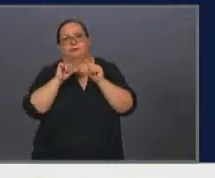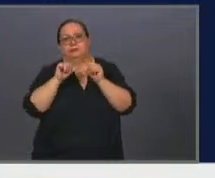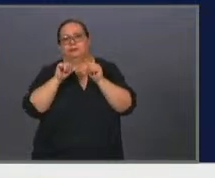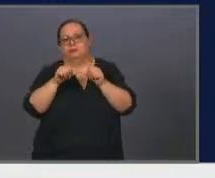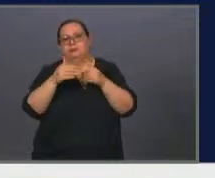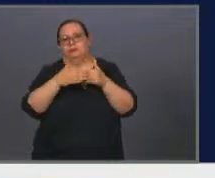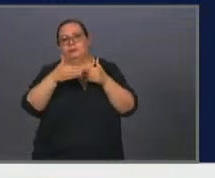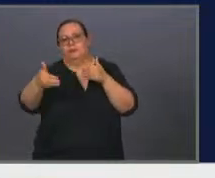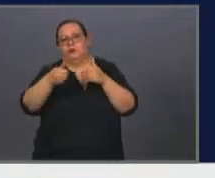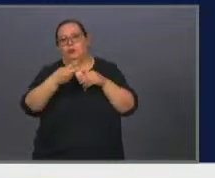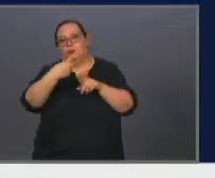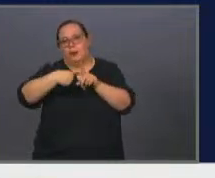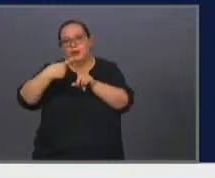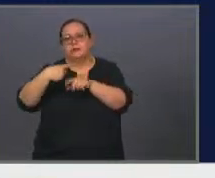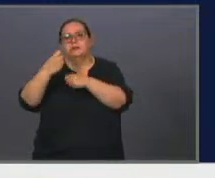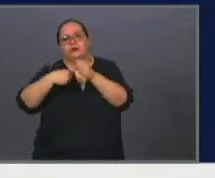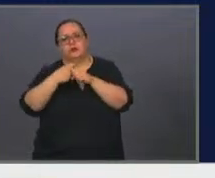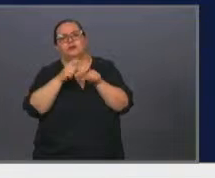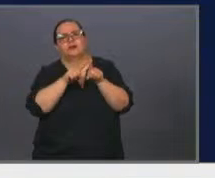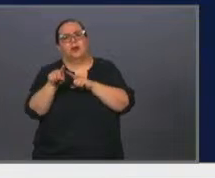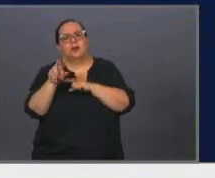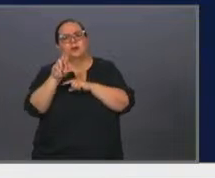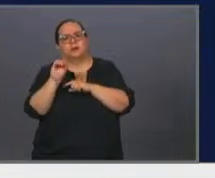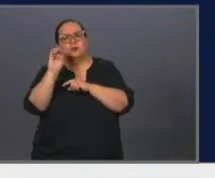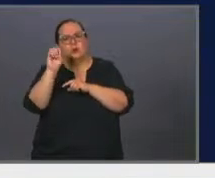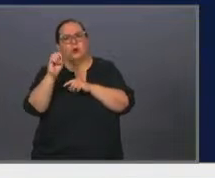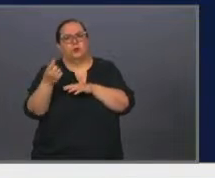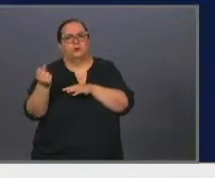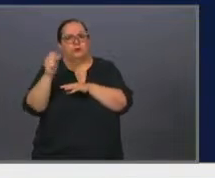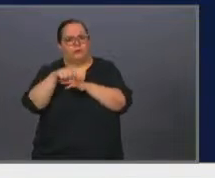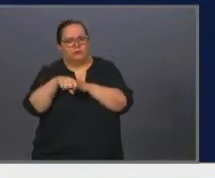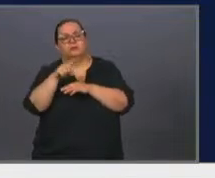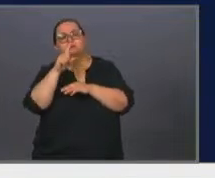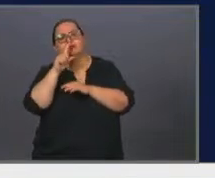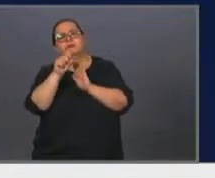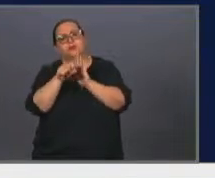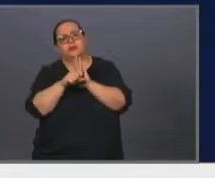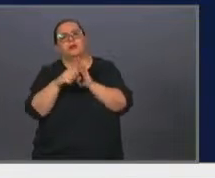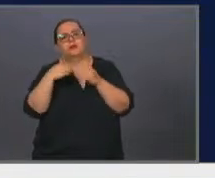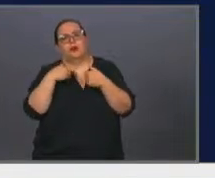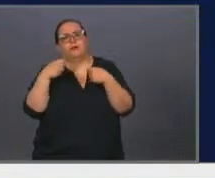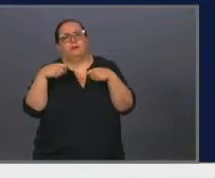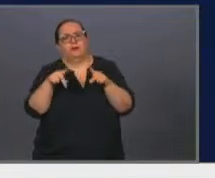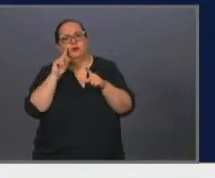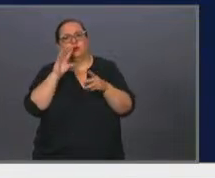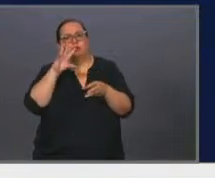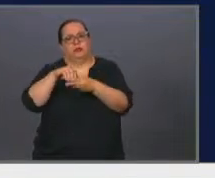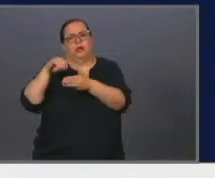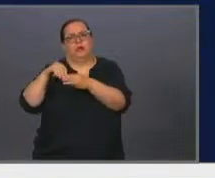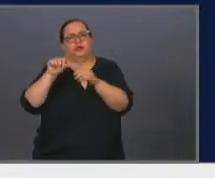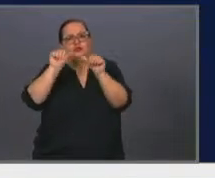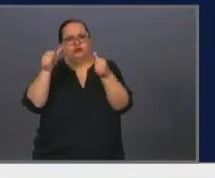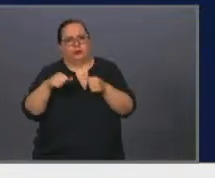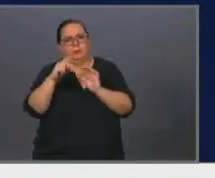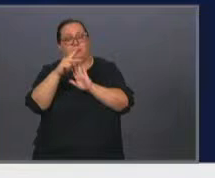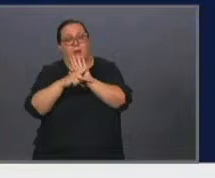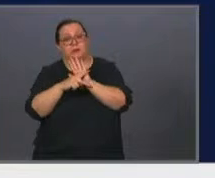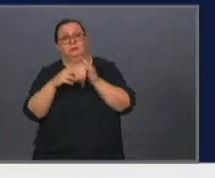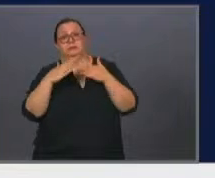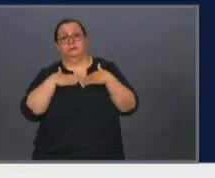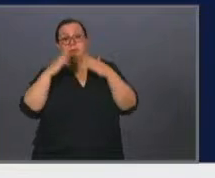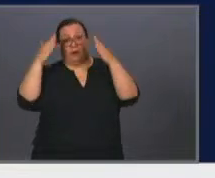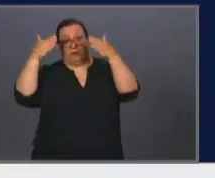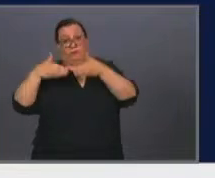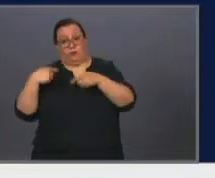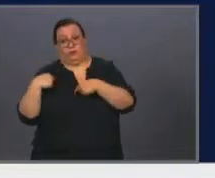been overturned, states are having an opportunity to engage in this and be able to shape policy. My focus on this from the very